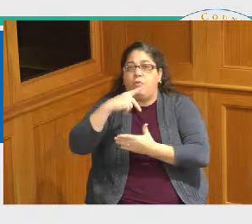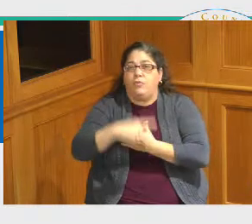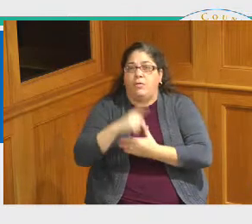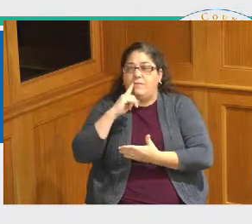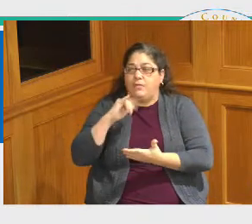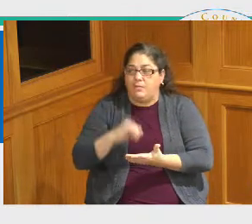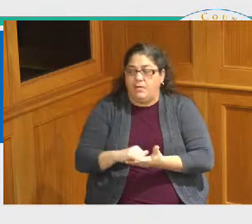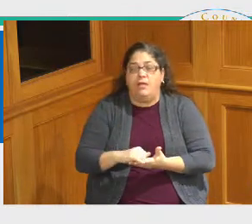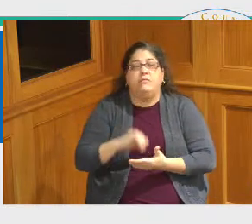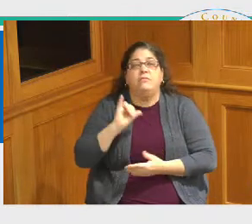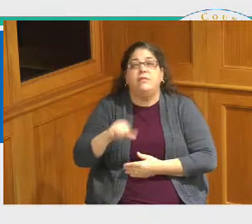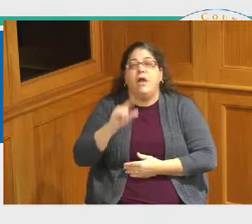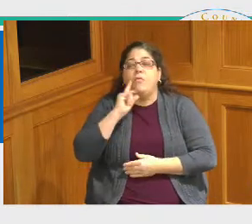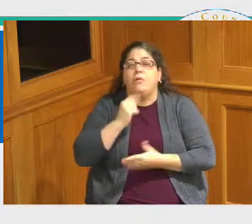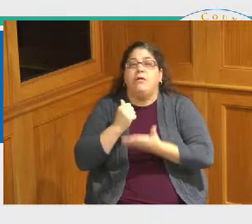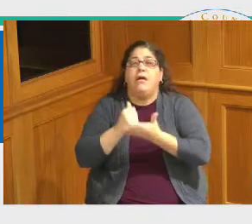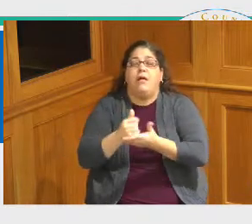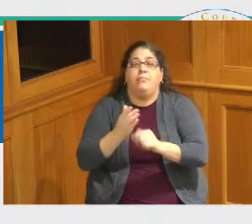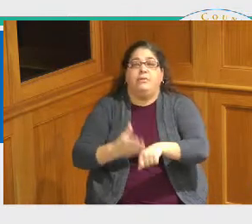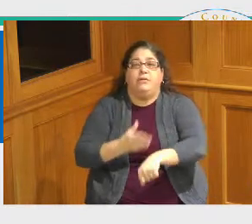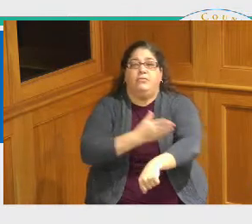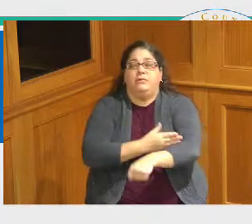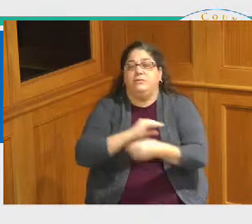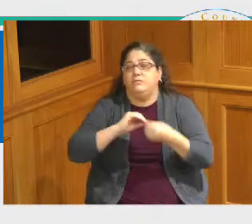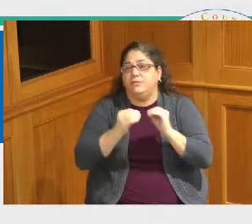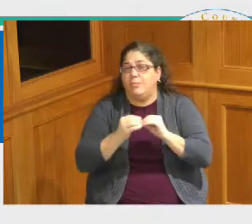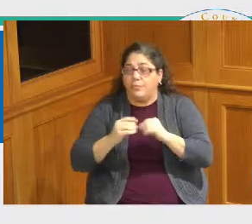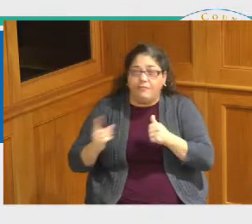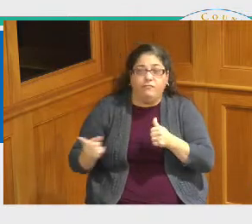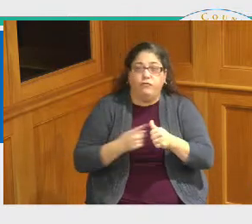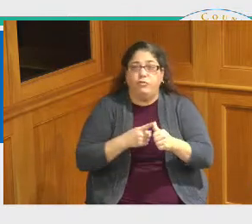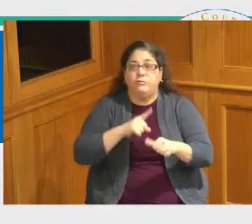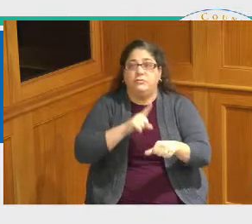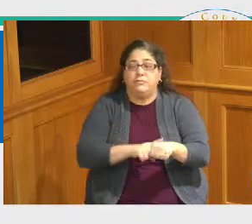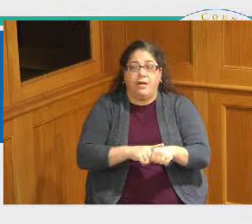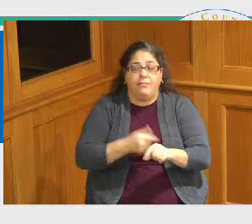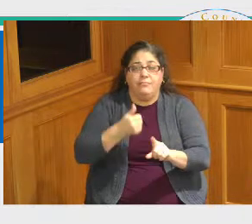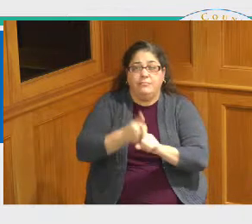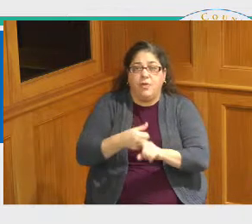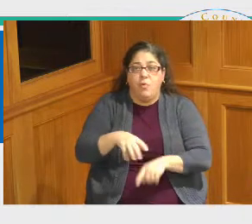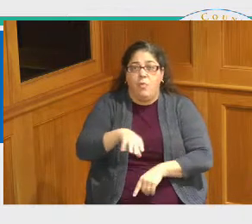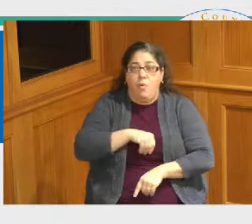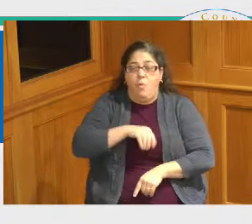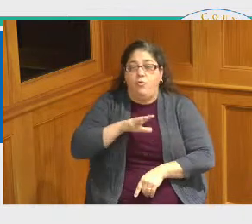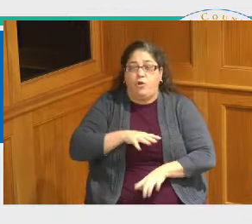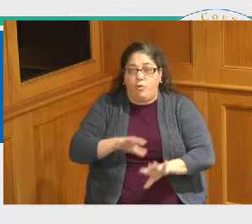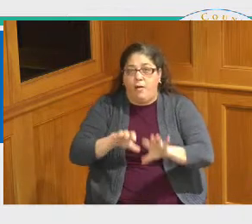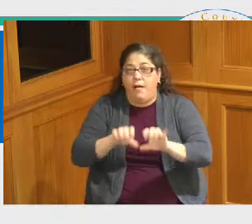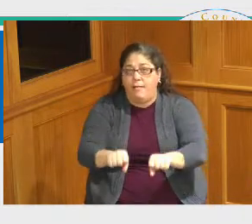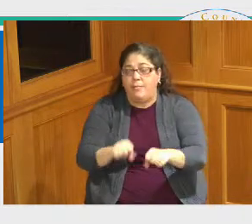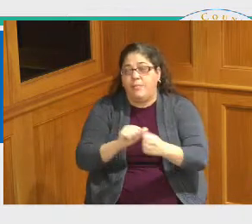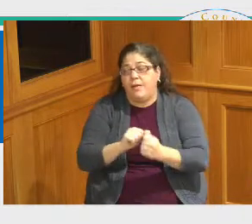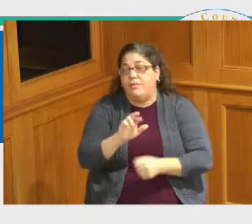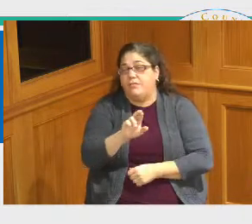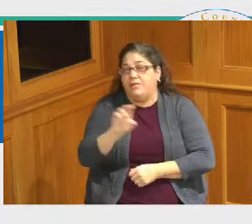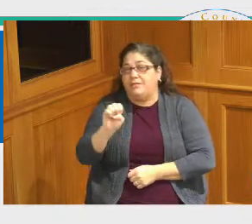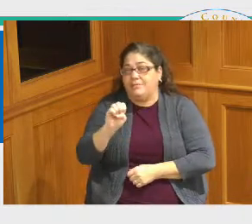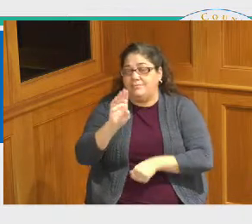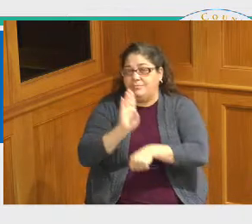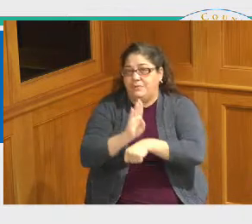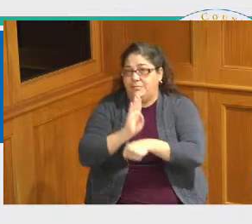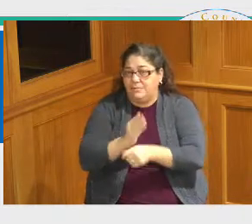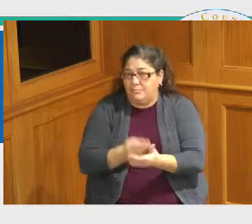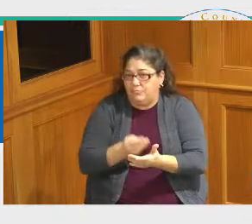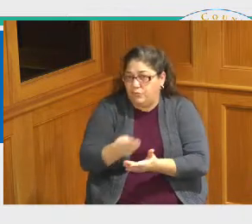to help increase the number of first-time owner-occupied commercial real estate businesses. So basically what we're